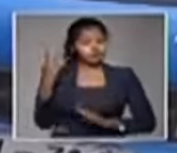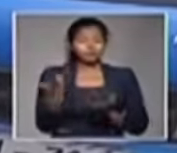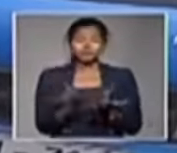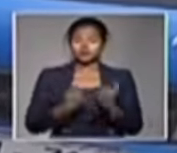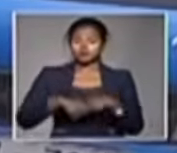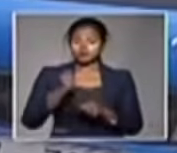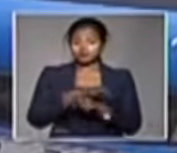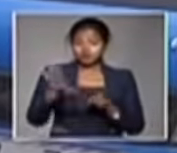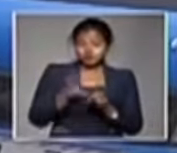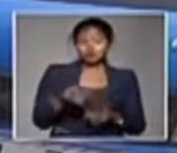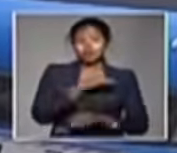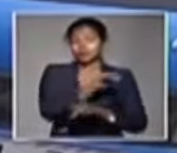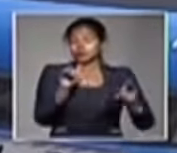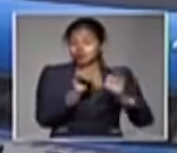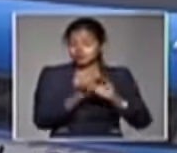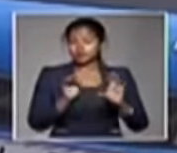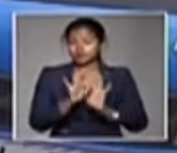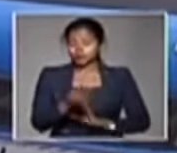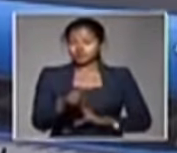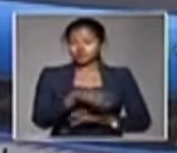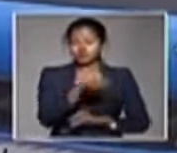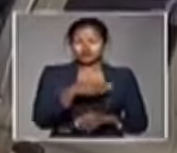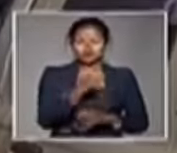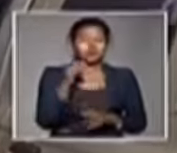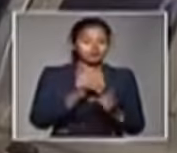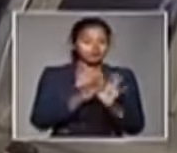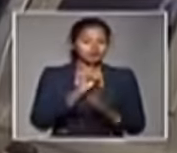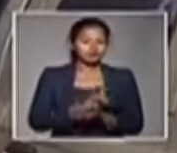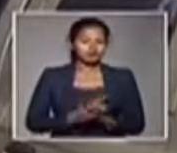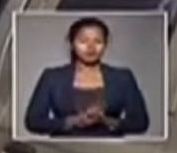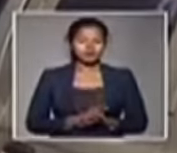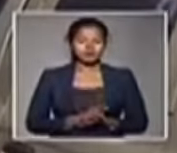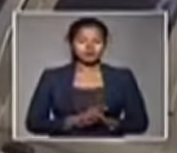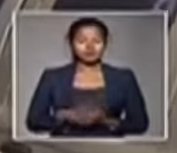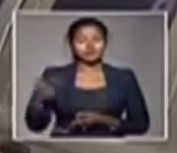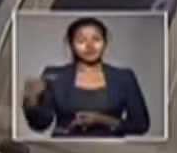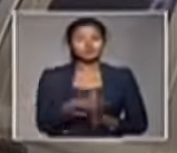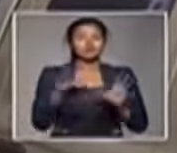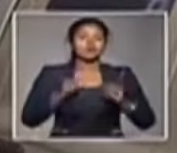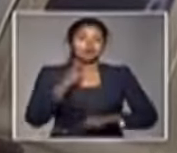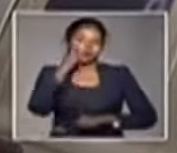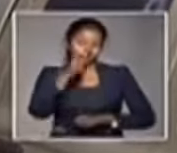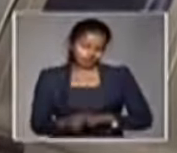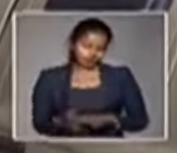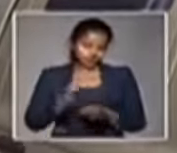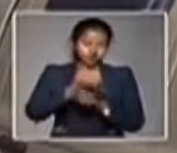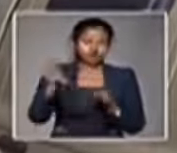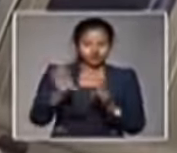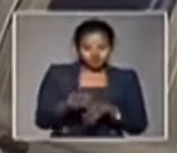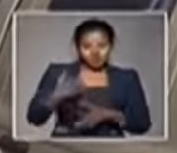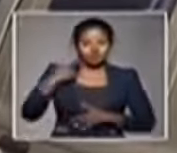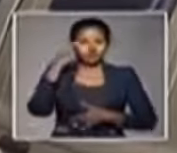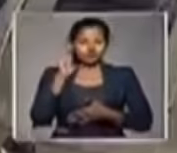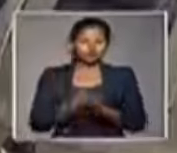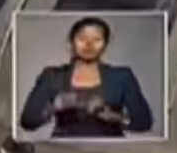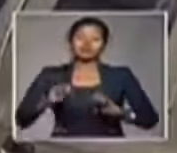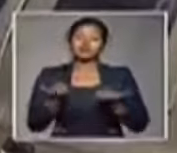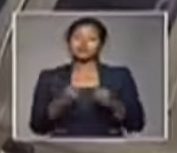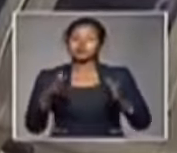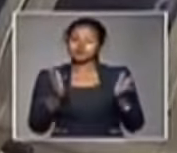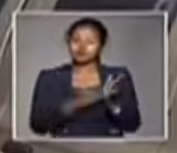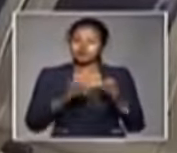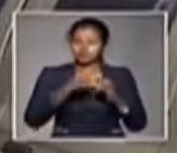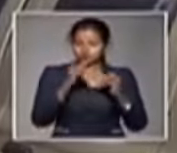COVID-19 cases than anticipated from this area. The fishermen who tested positive for the virus are residents of Maggana, Munhena,